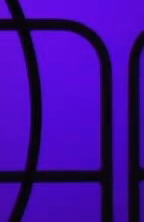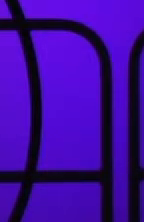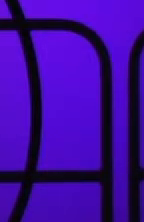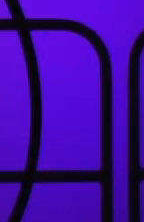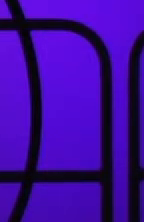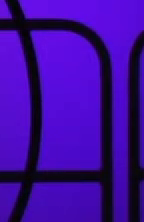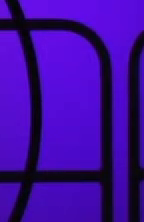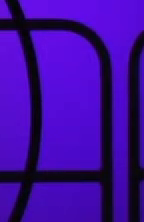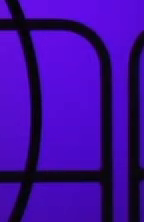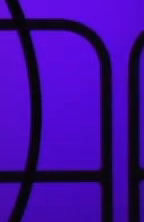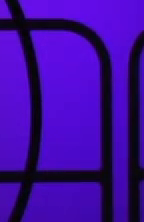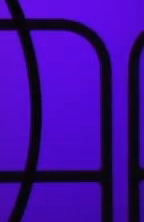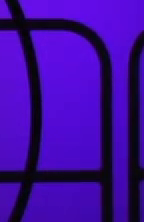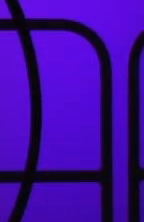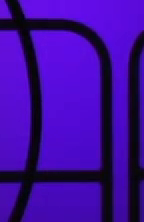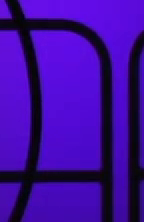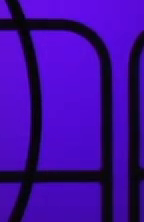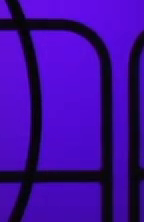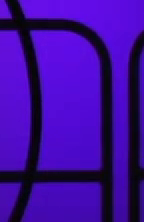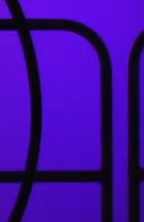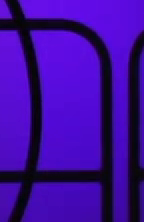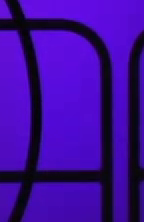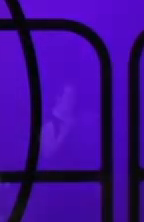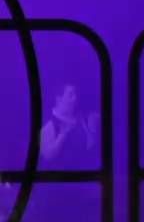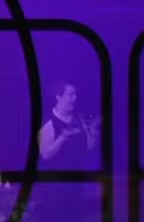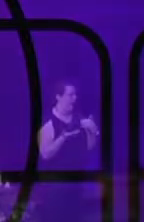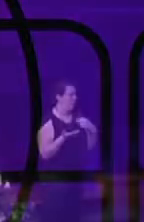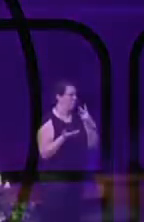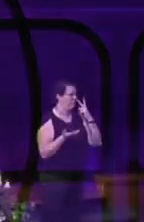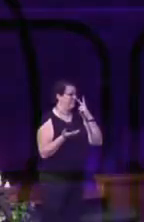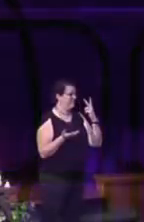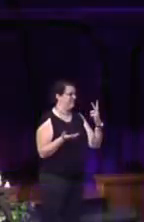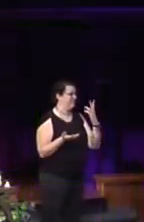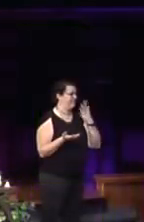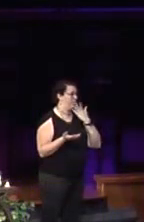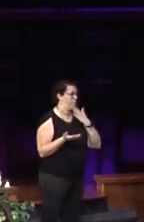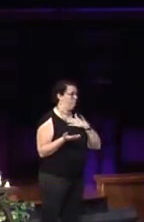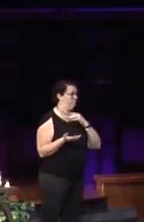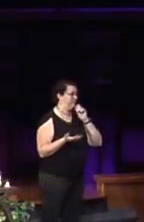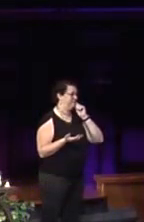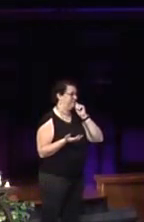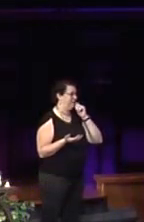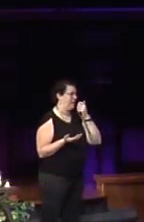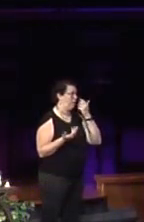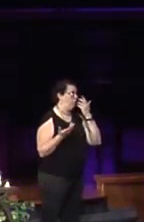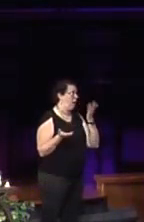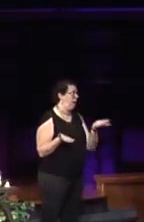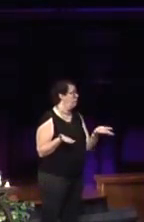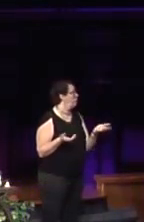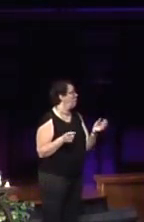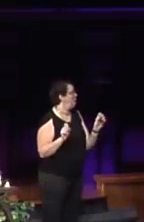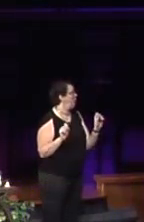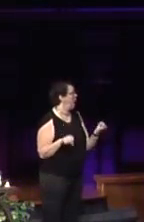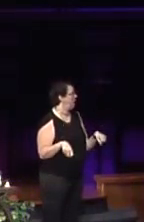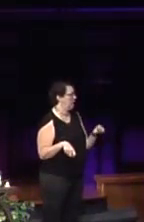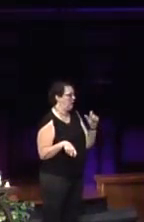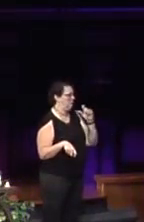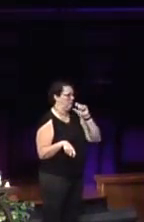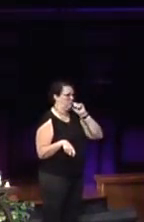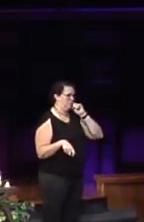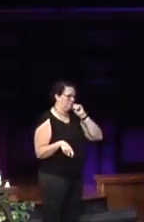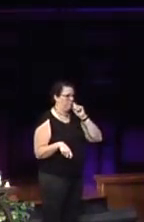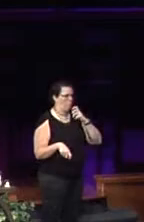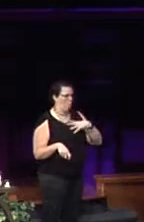And I was like, I don't know if he sees the color of my skin or not, I can be kind of a white devil every once